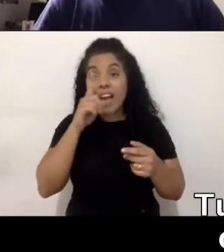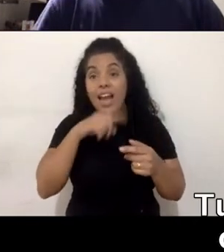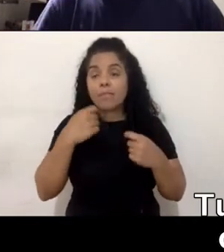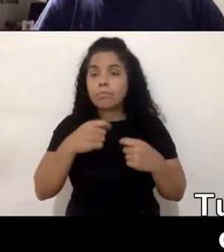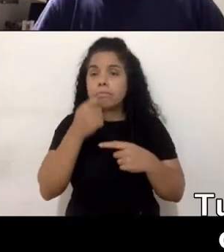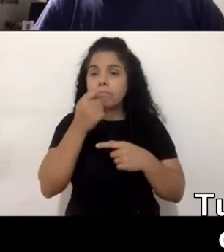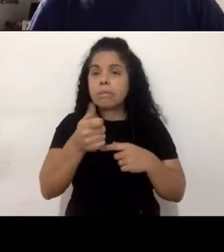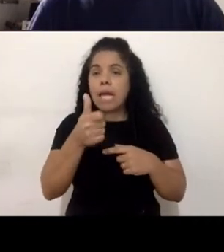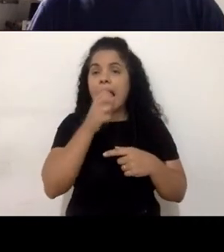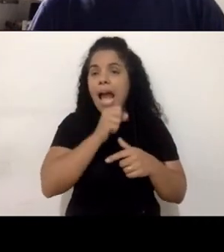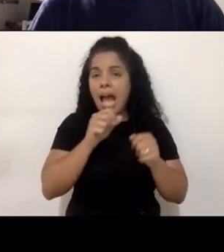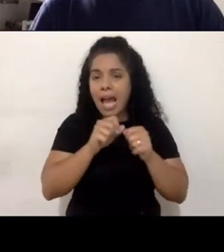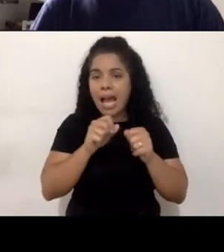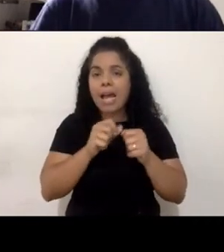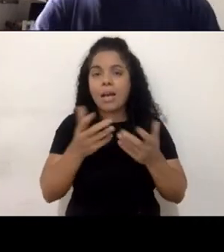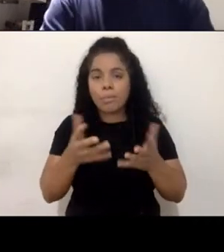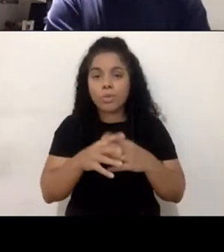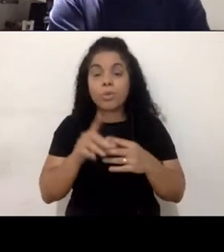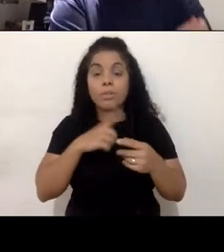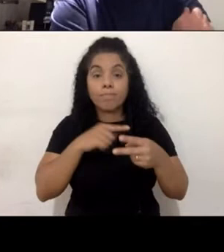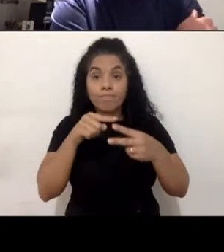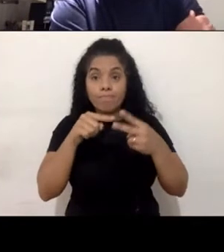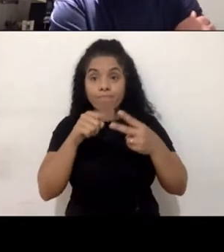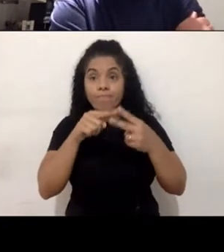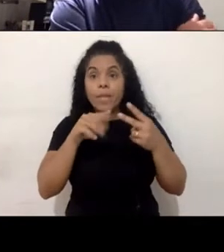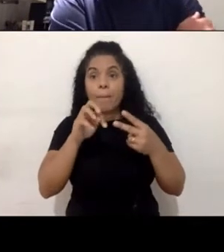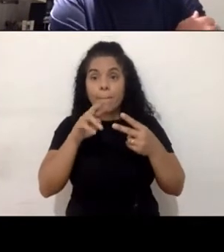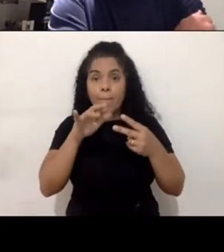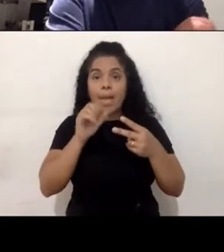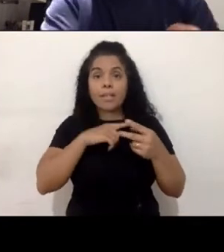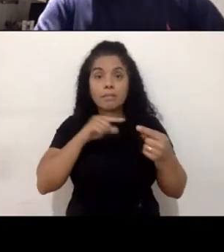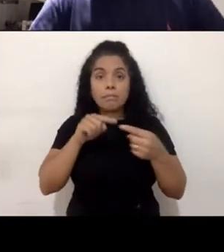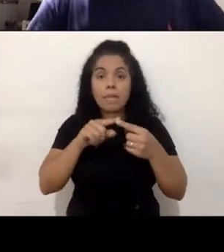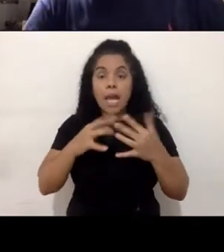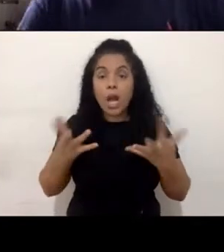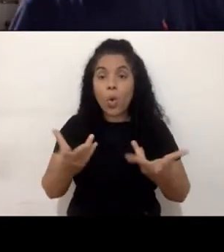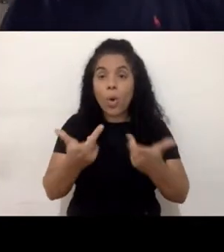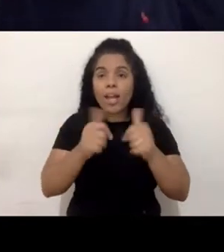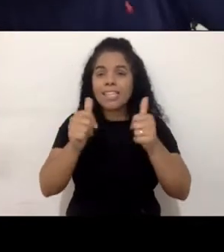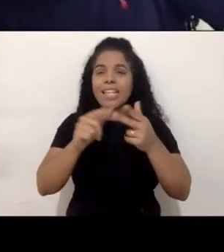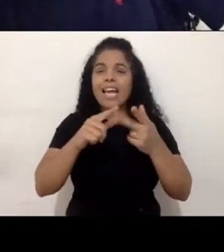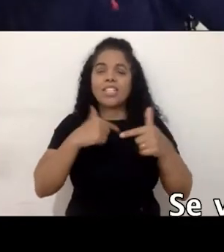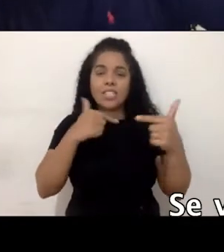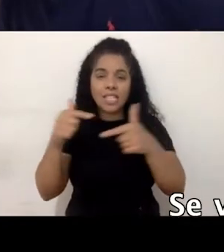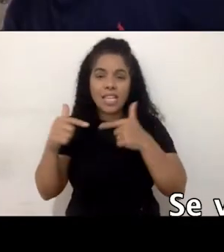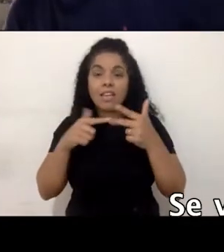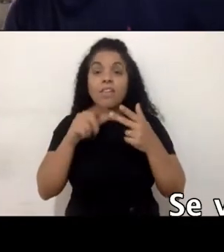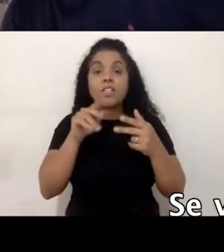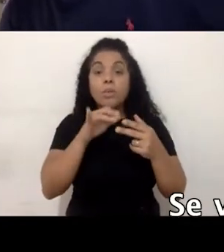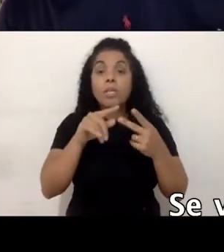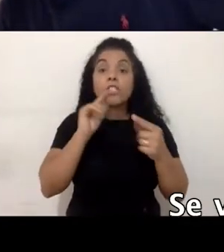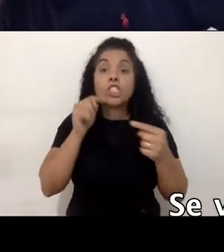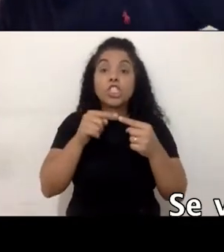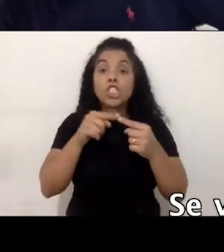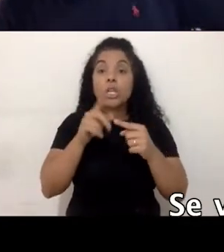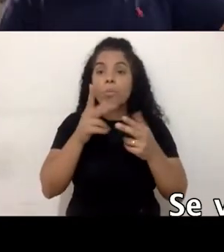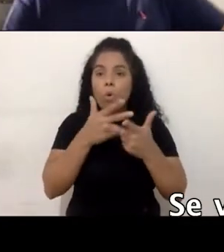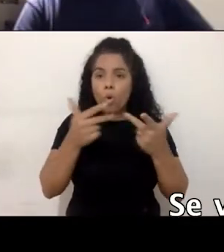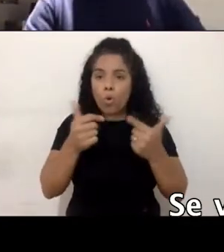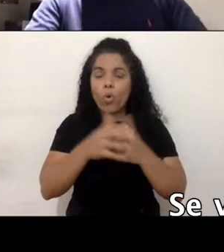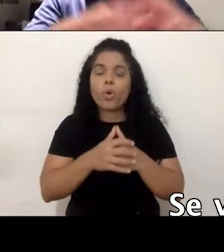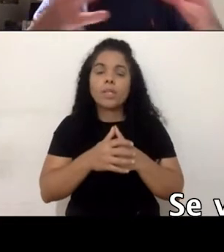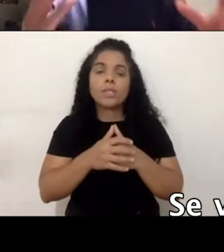of service, operability, those kind of things. And so the State of the DevOps report, if you're not familiar with